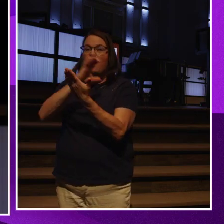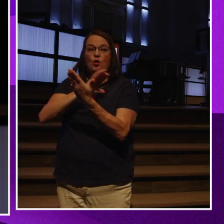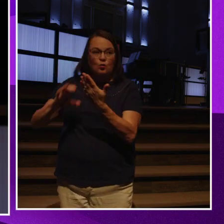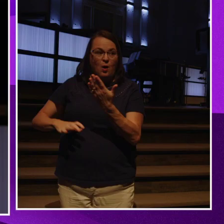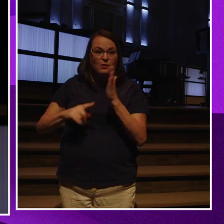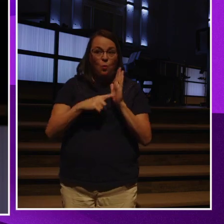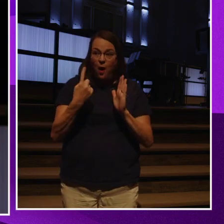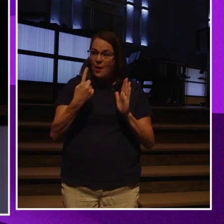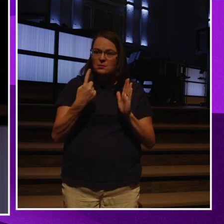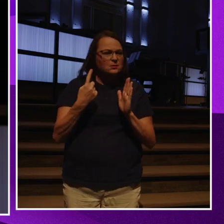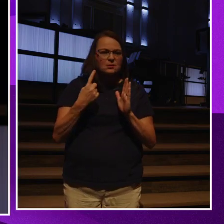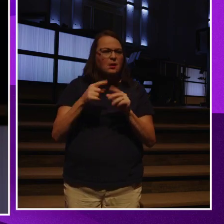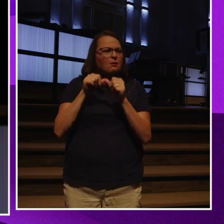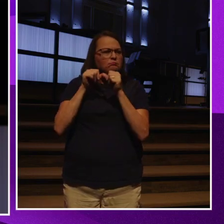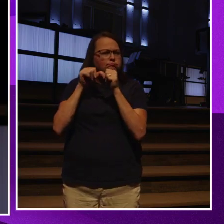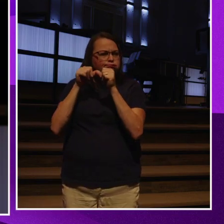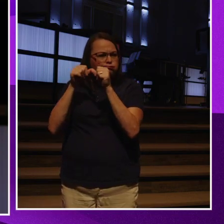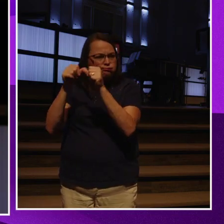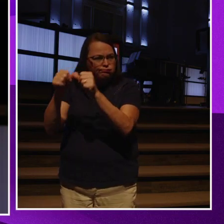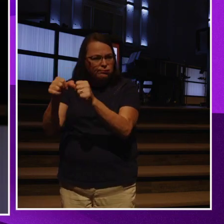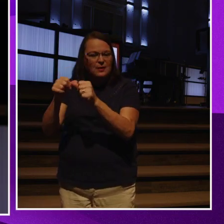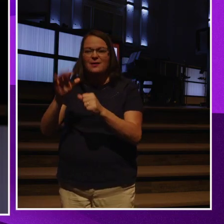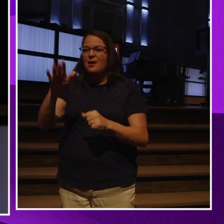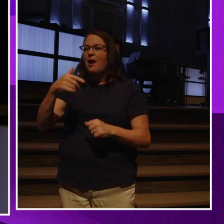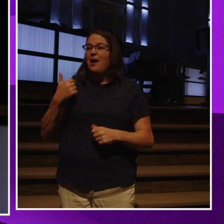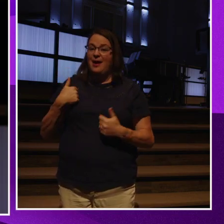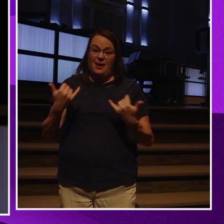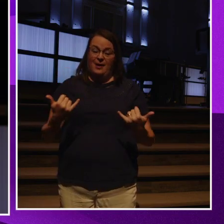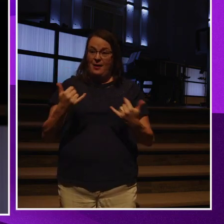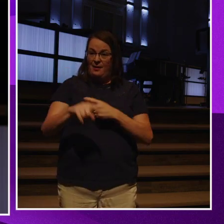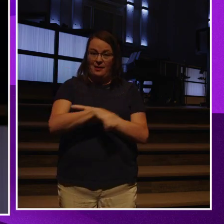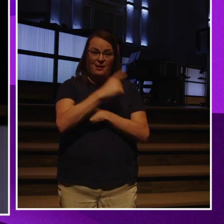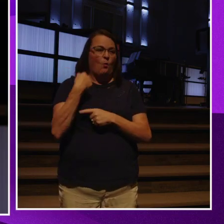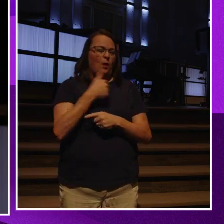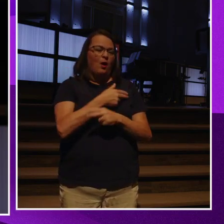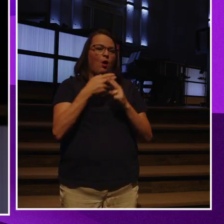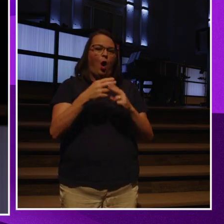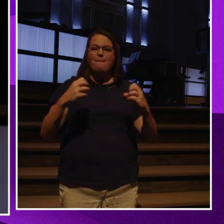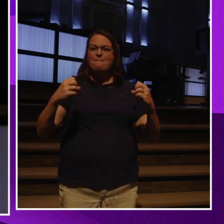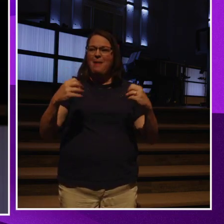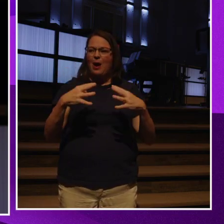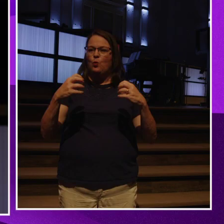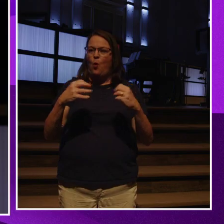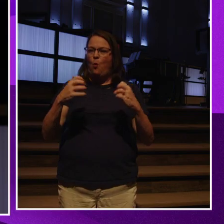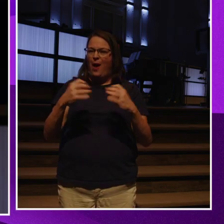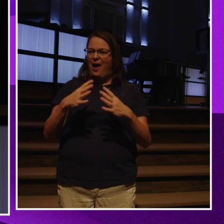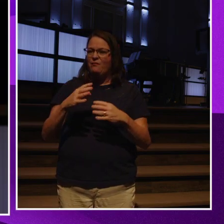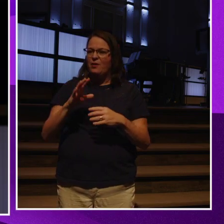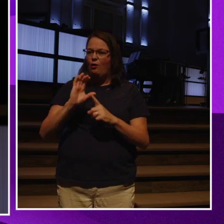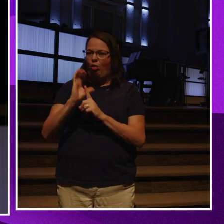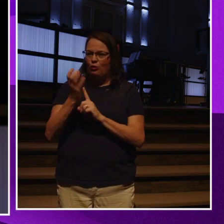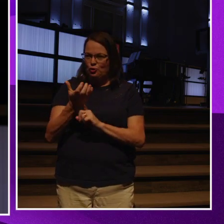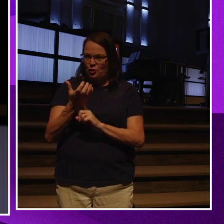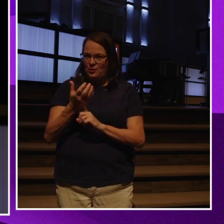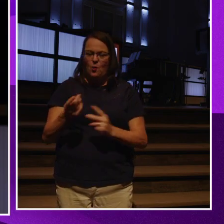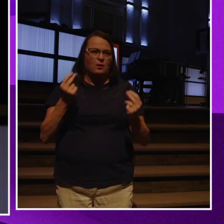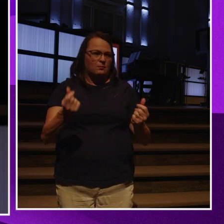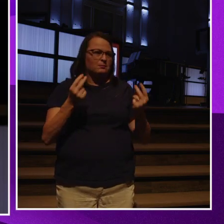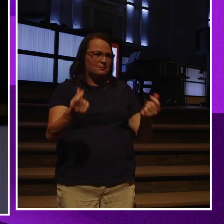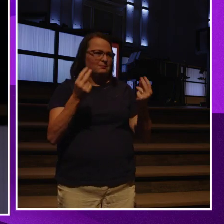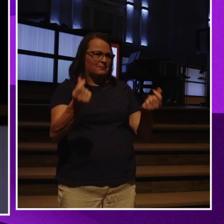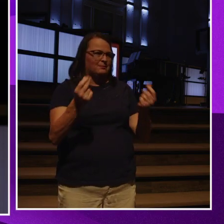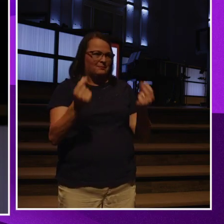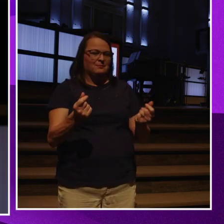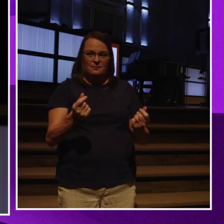him. And the problem is, in our microwave culture, we like to have things happen quickly. But the truth is, obedience